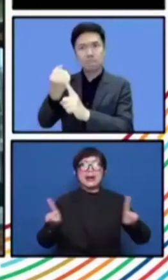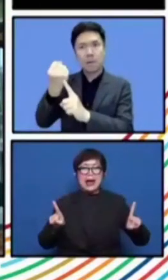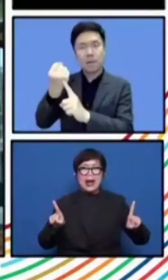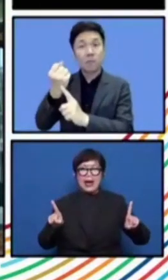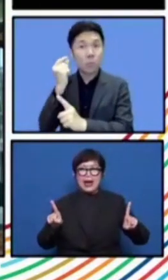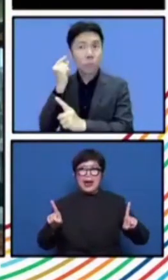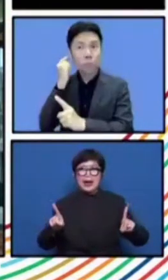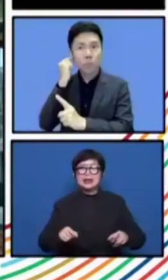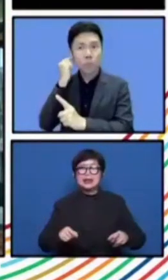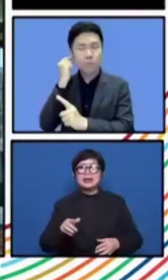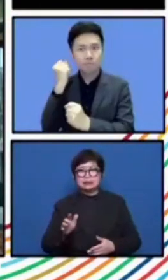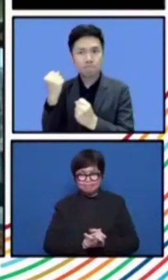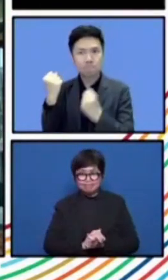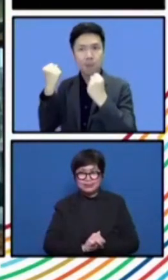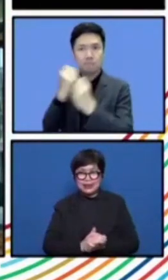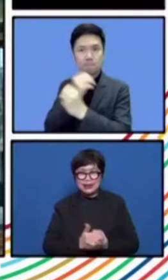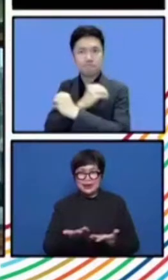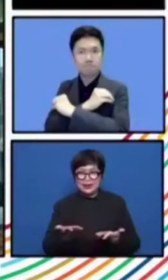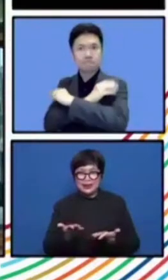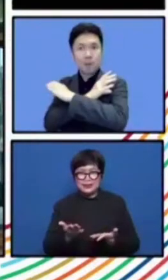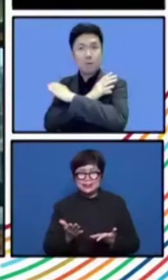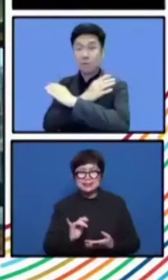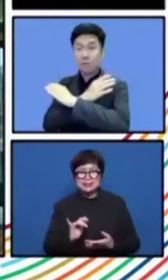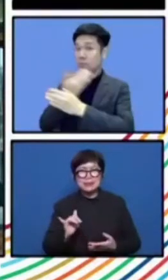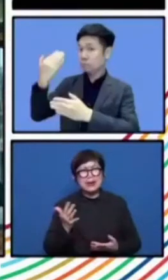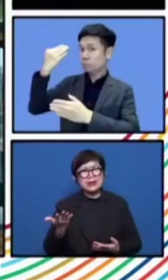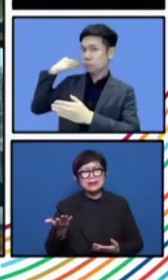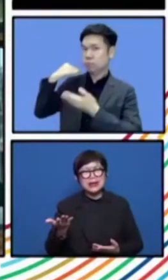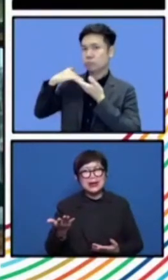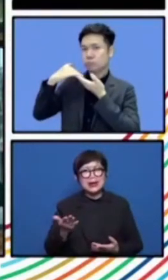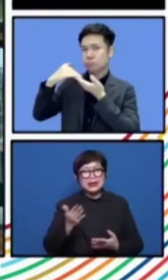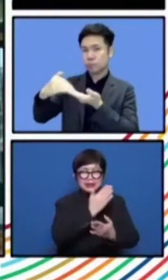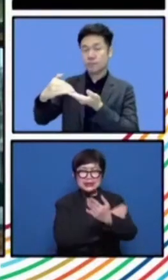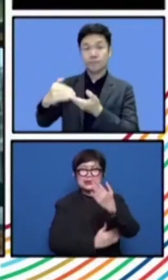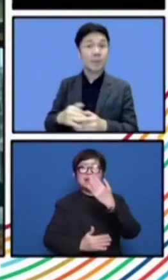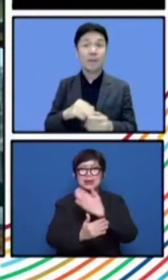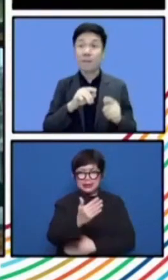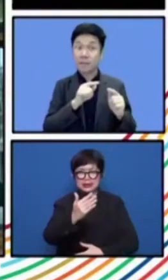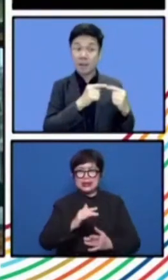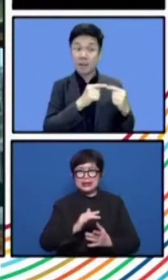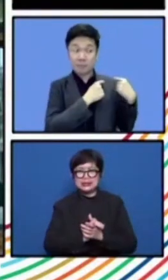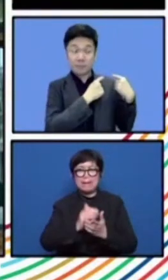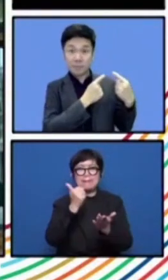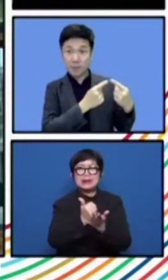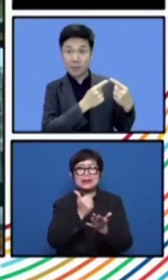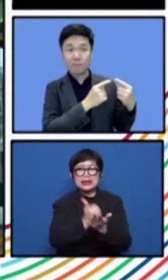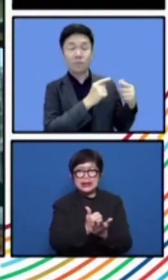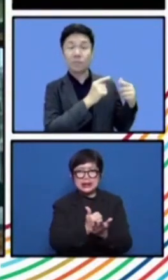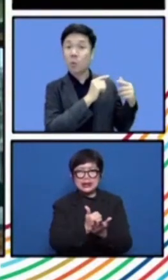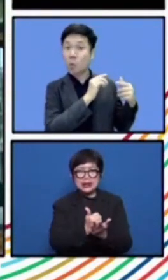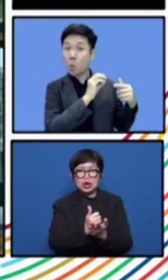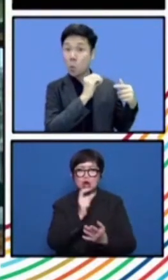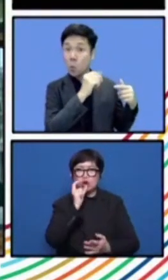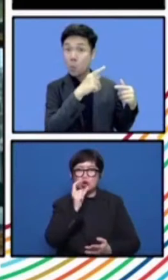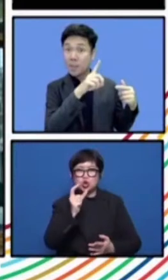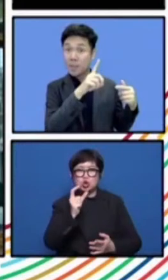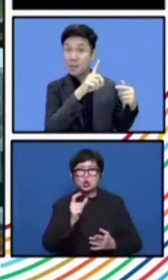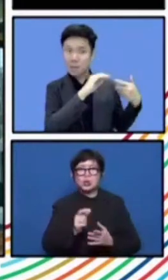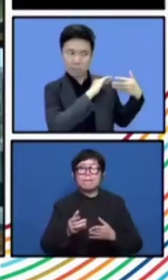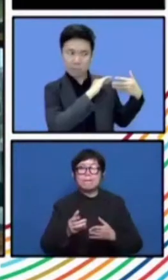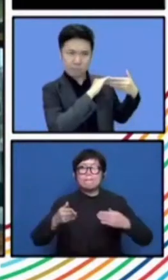of a personal disabilities is very important for our sustainable development of